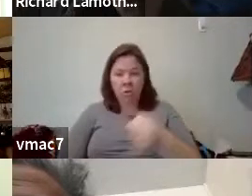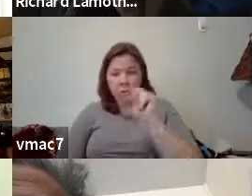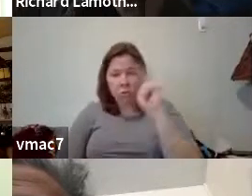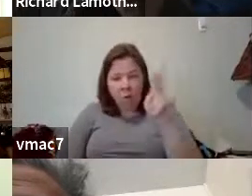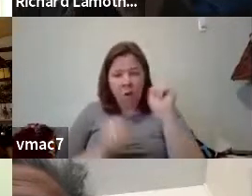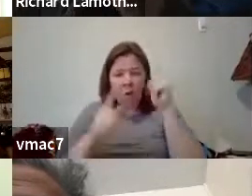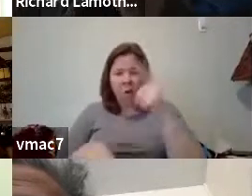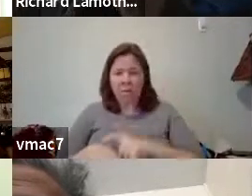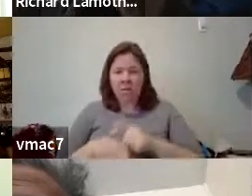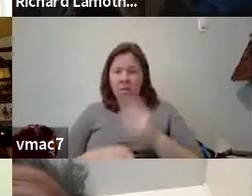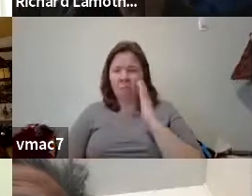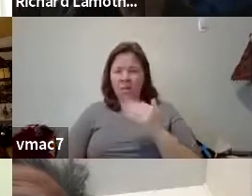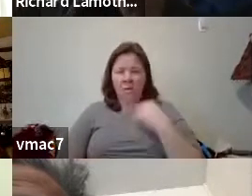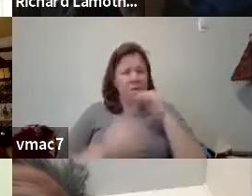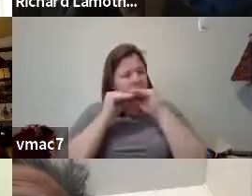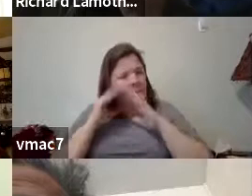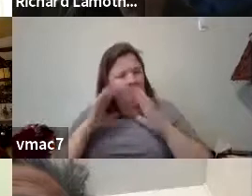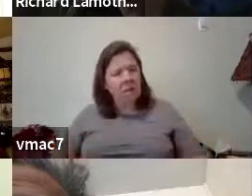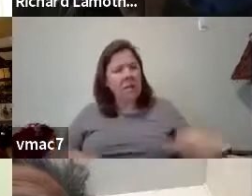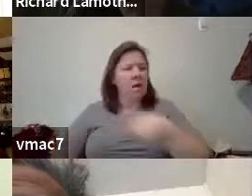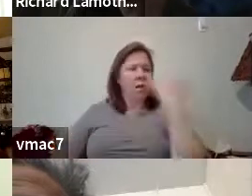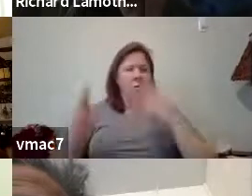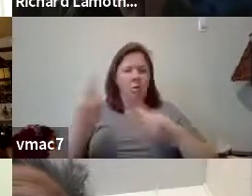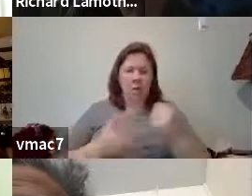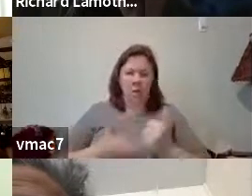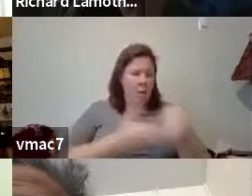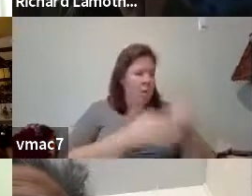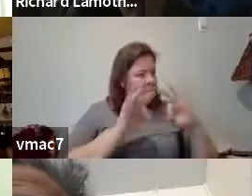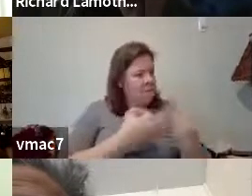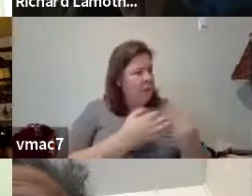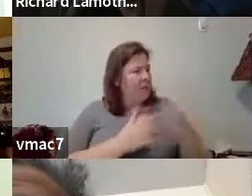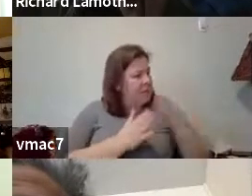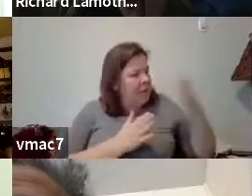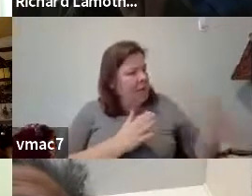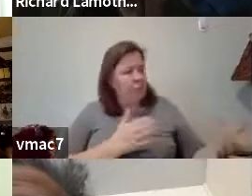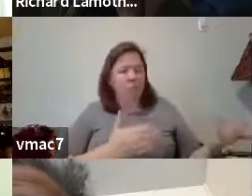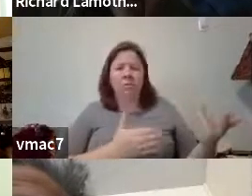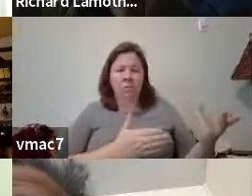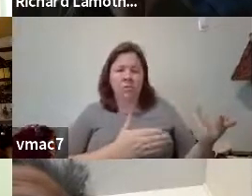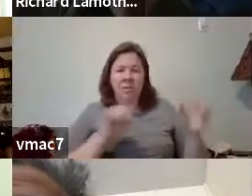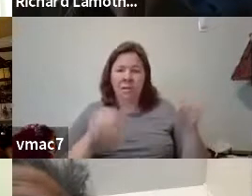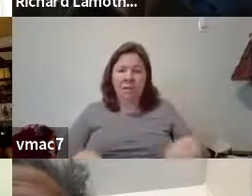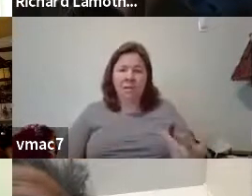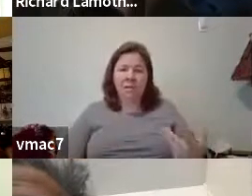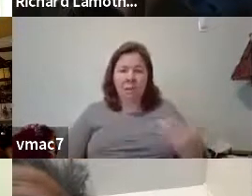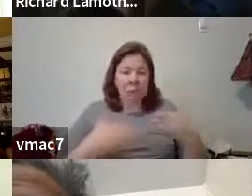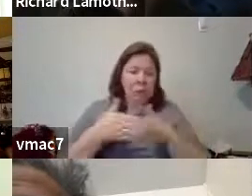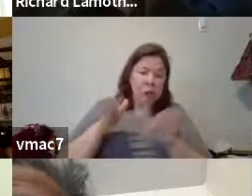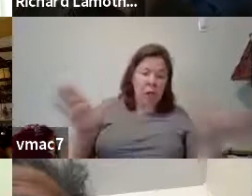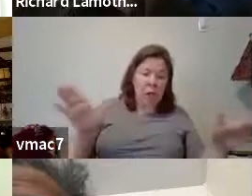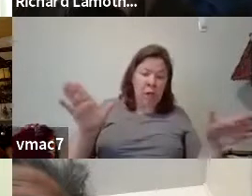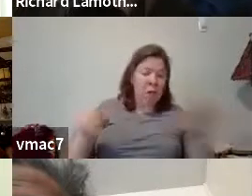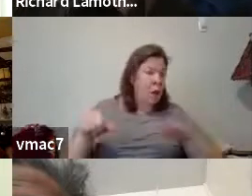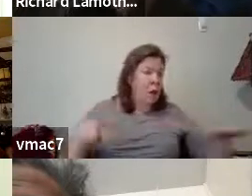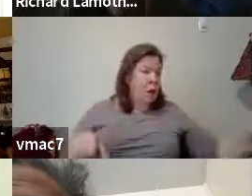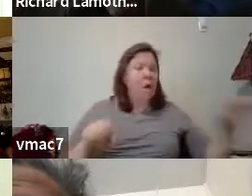You're going to want to bless other people, right? Help your family, help your neighbors. And so generally across the board, we